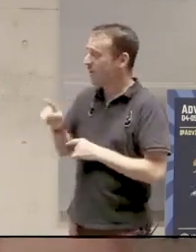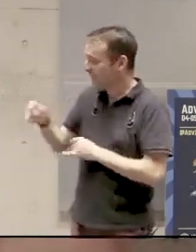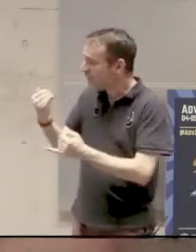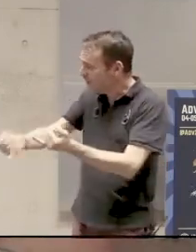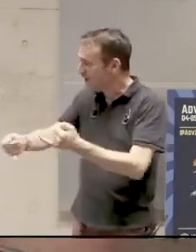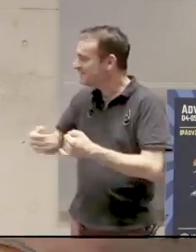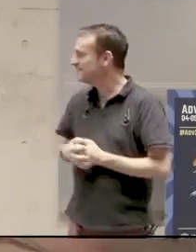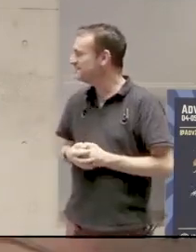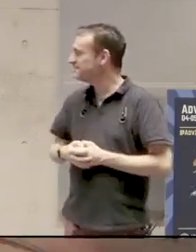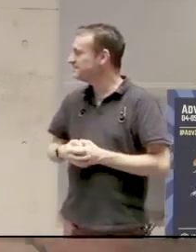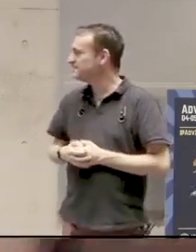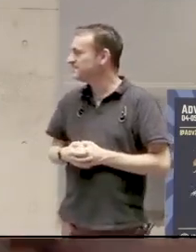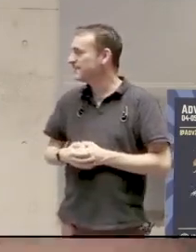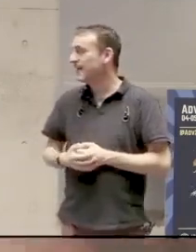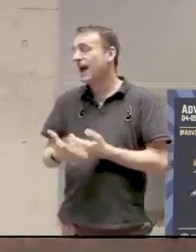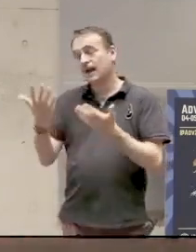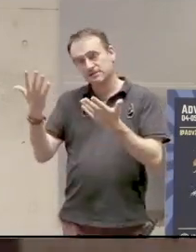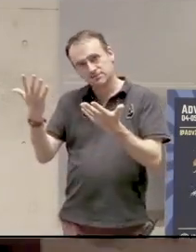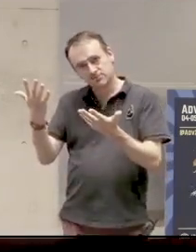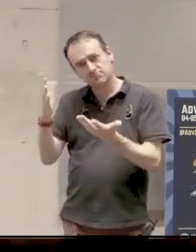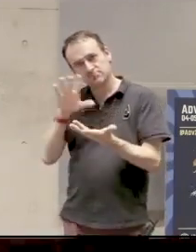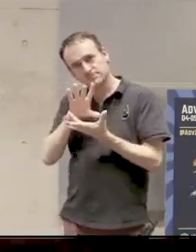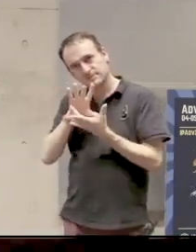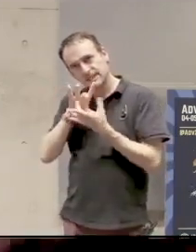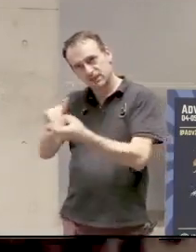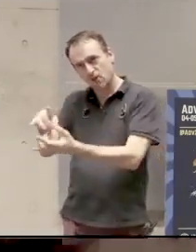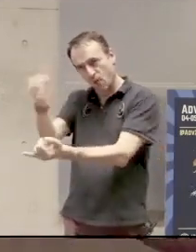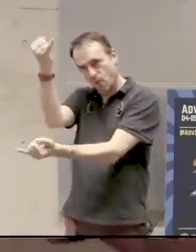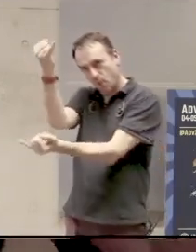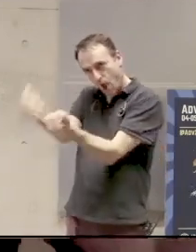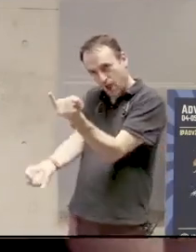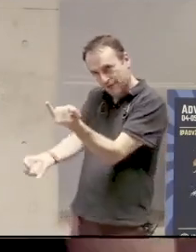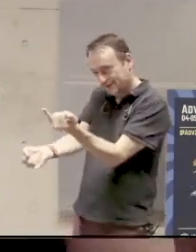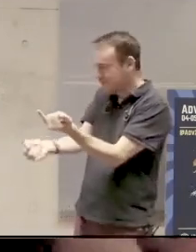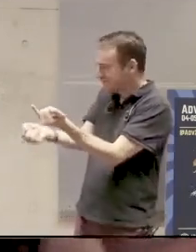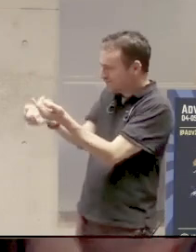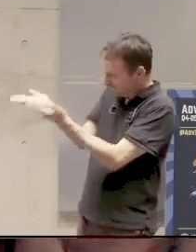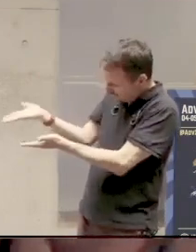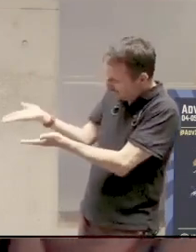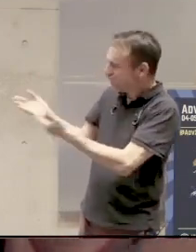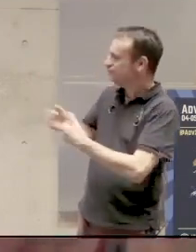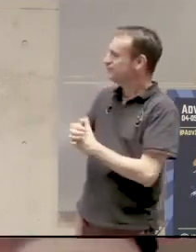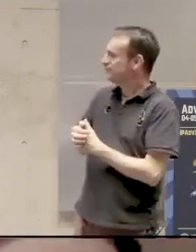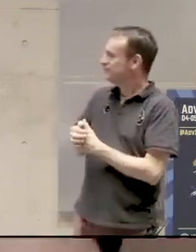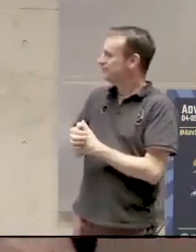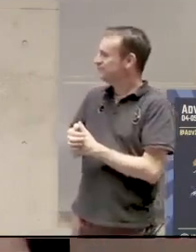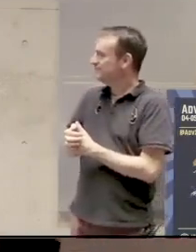And, speaking of the worst, now,